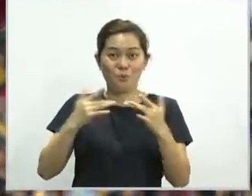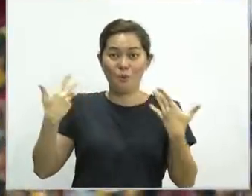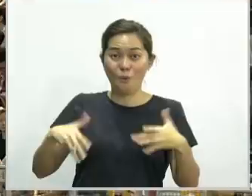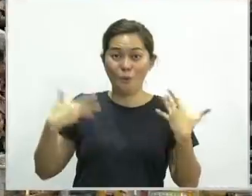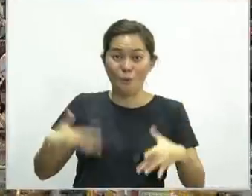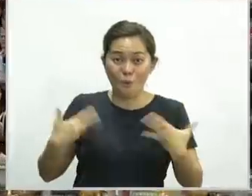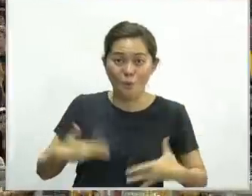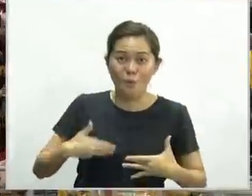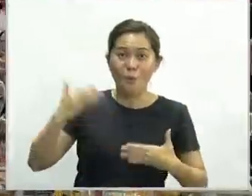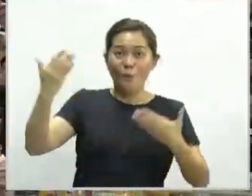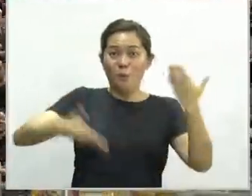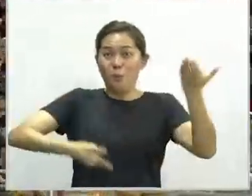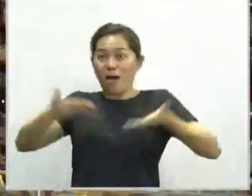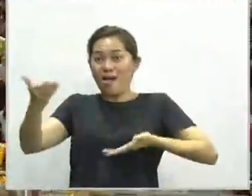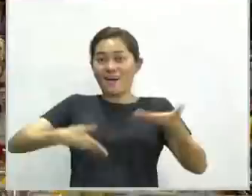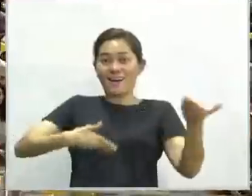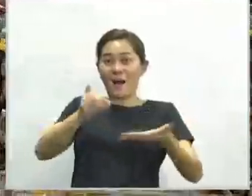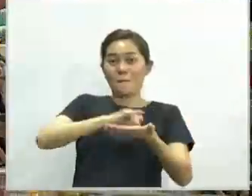of those people.